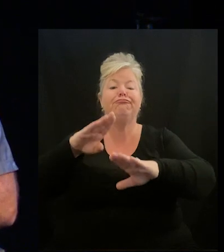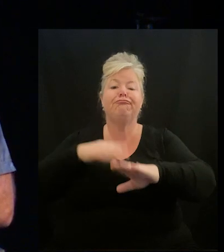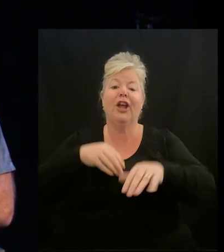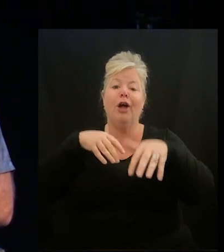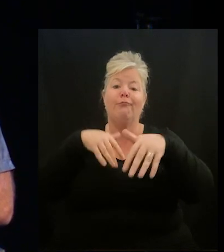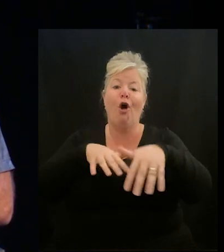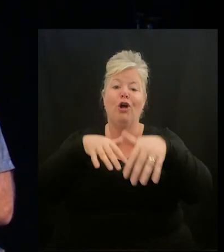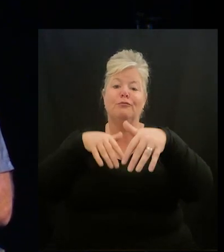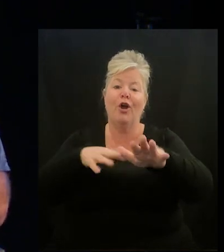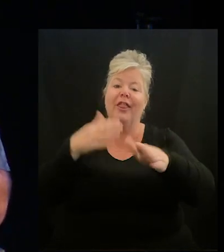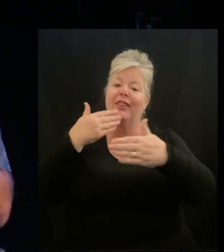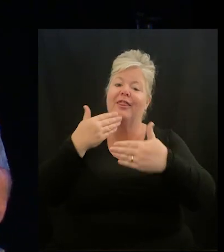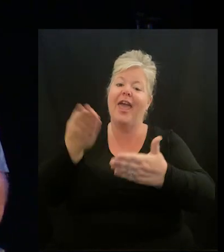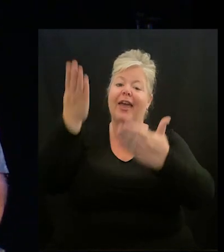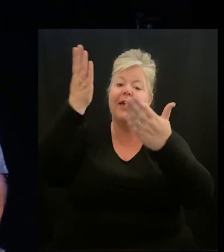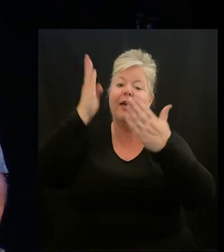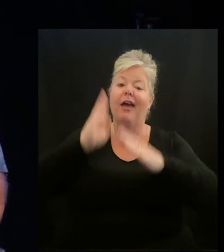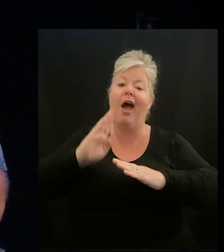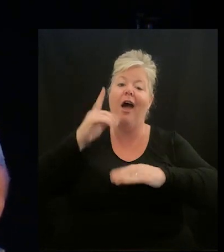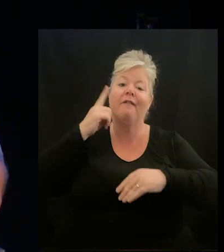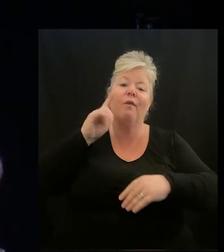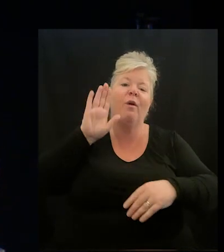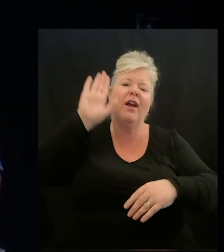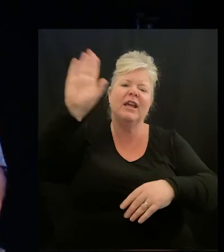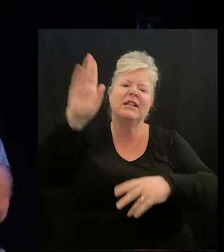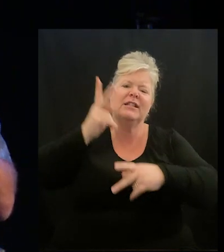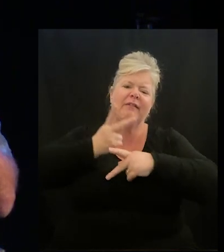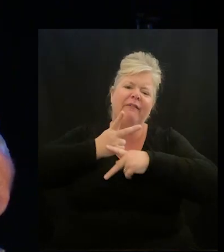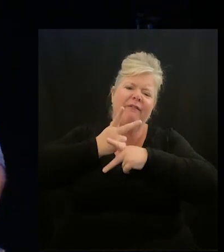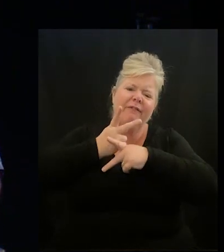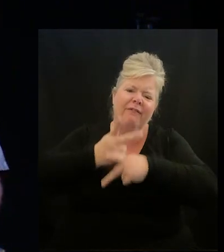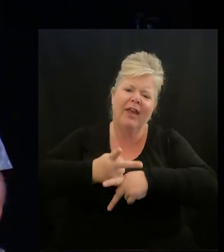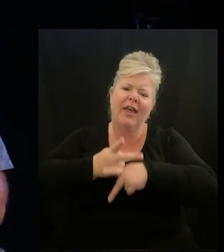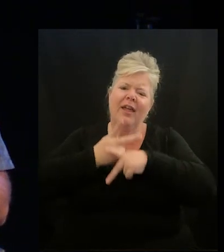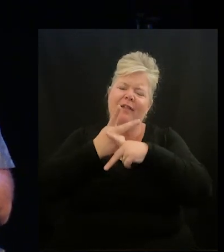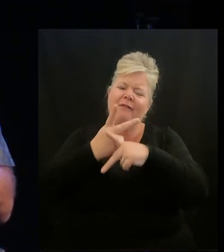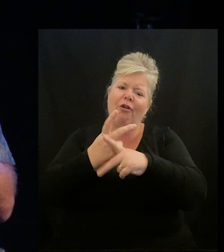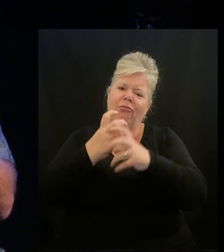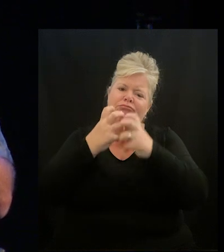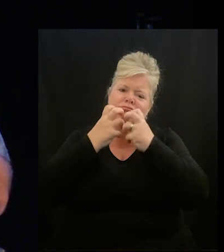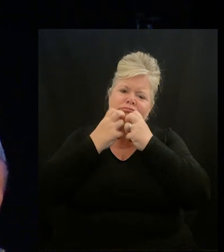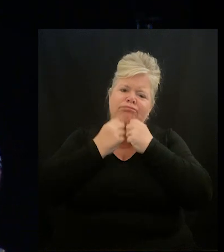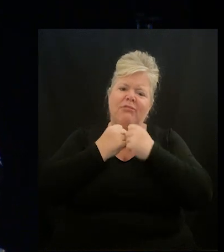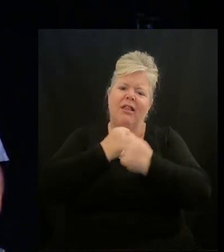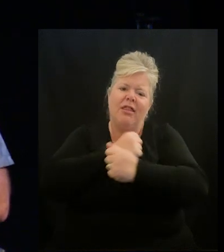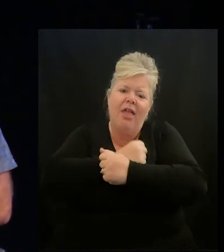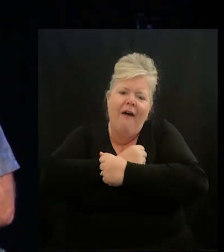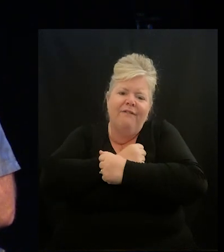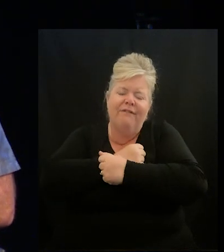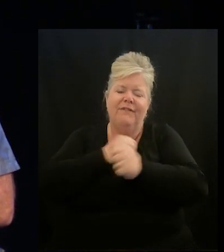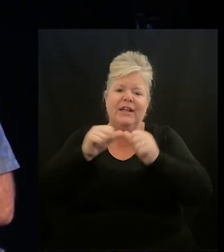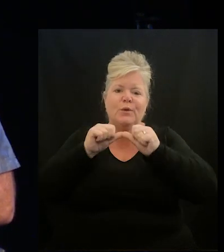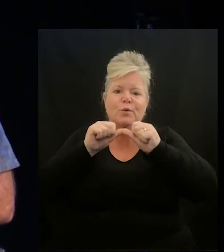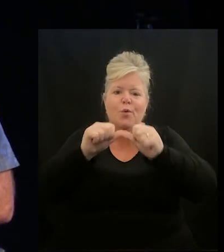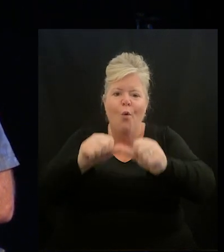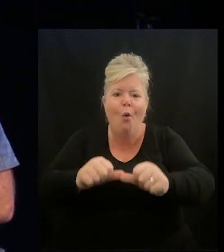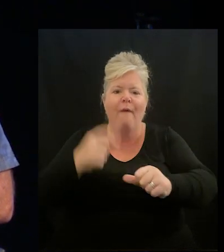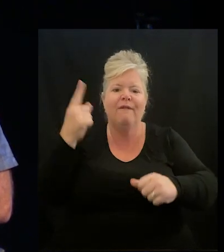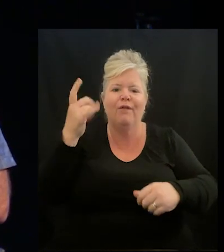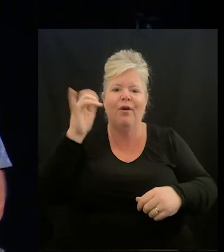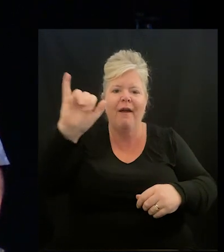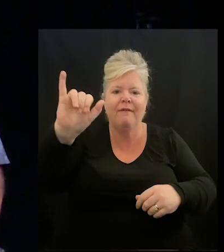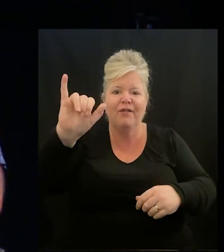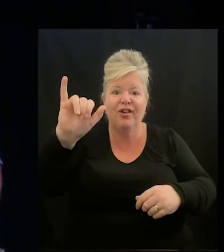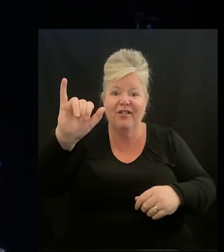this, for his faithful love that endures forever.